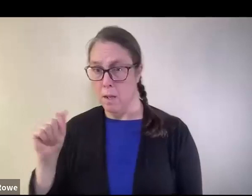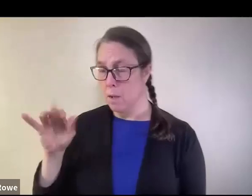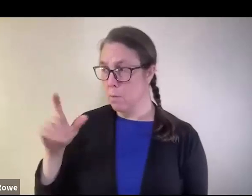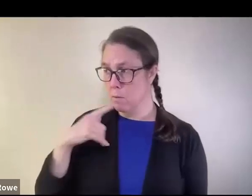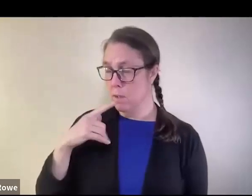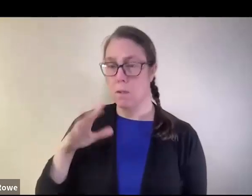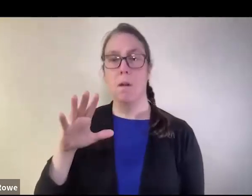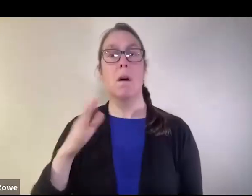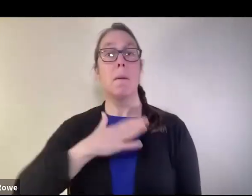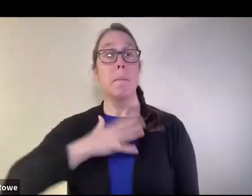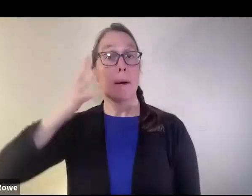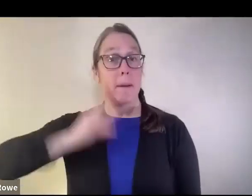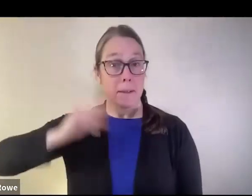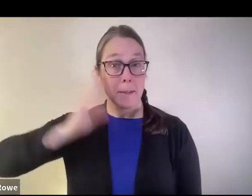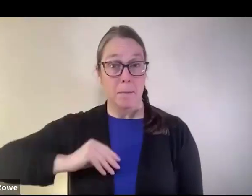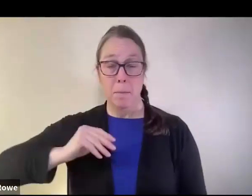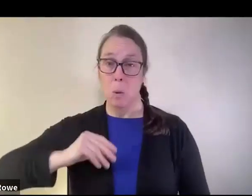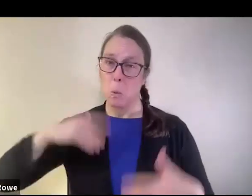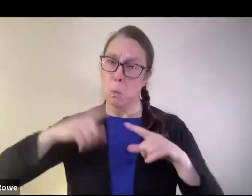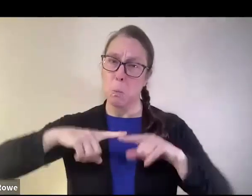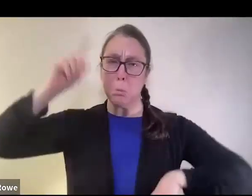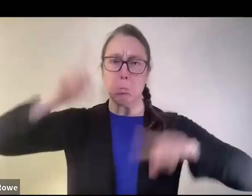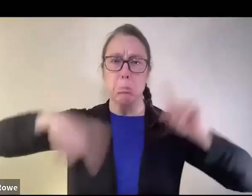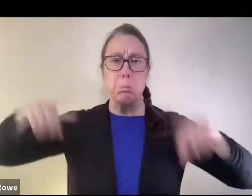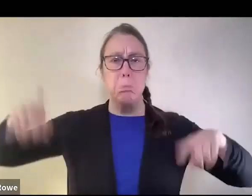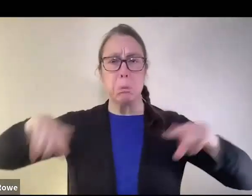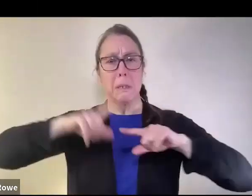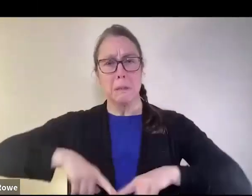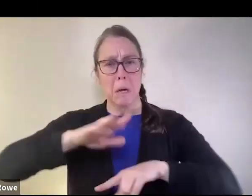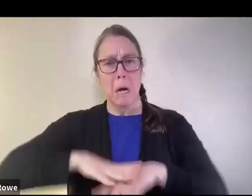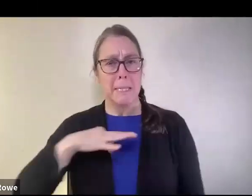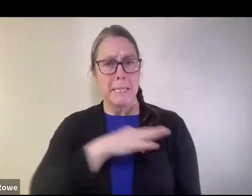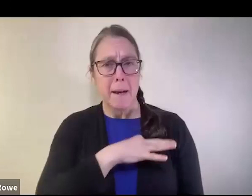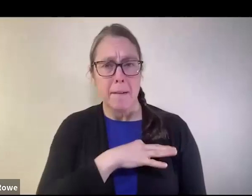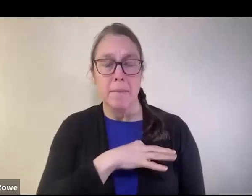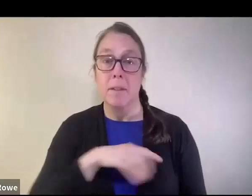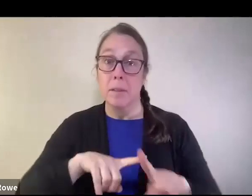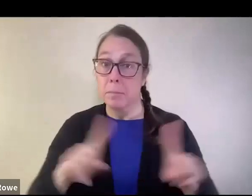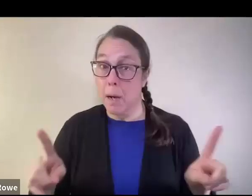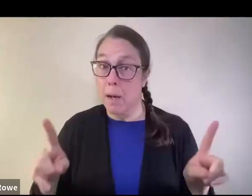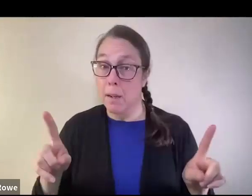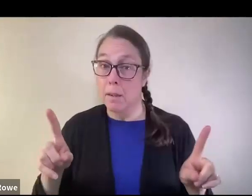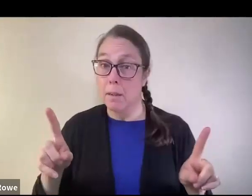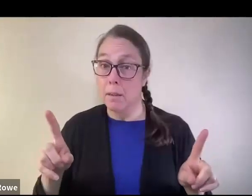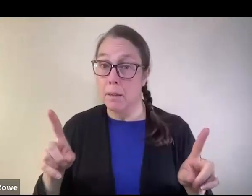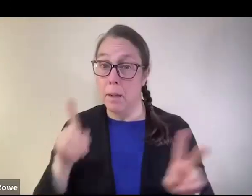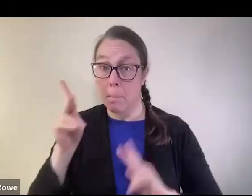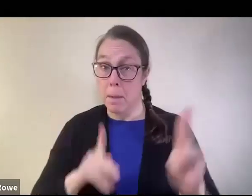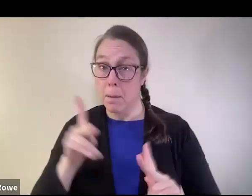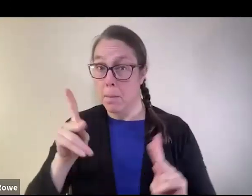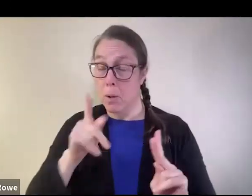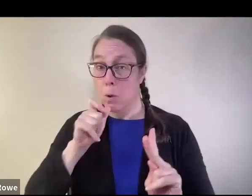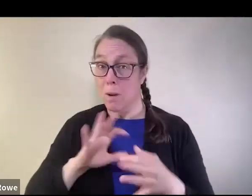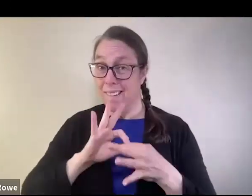My experience has been very dependent on staff. However, the ones that are connected